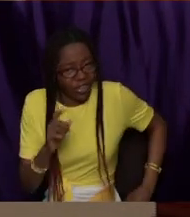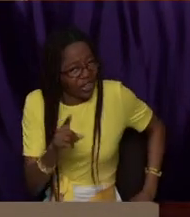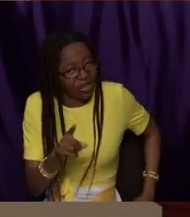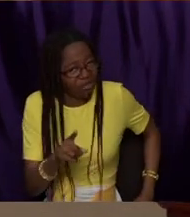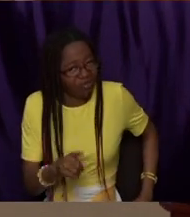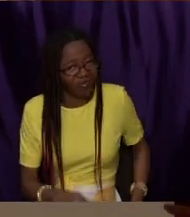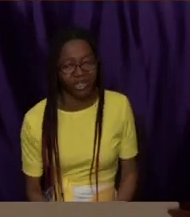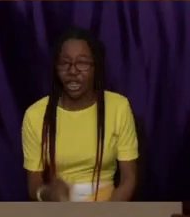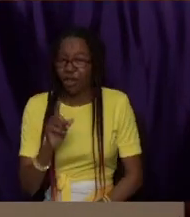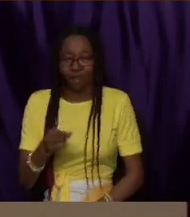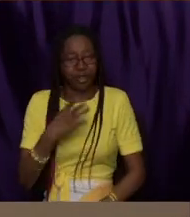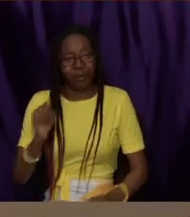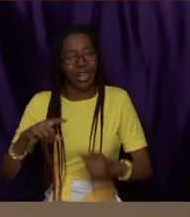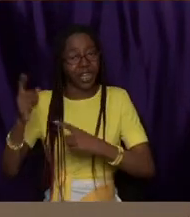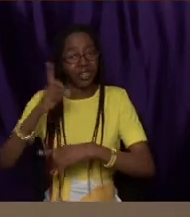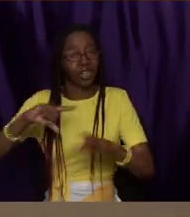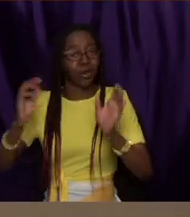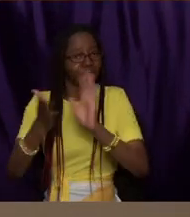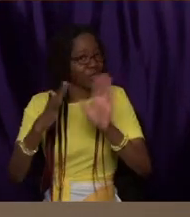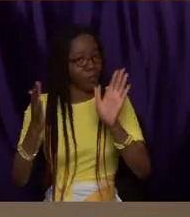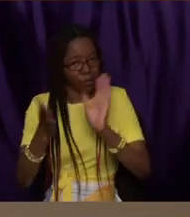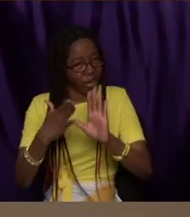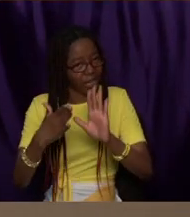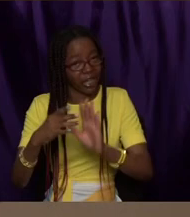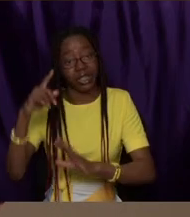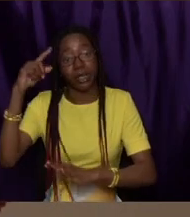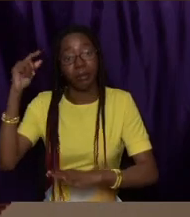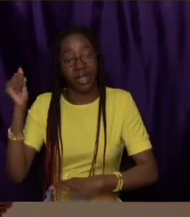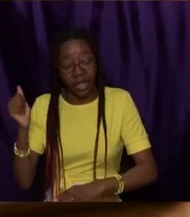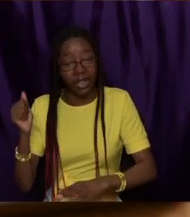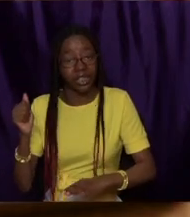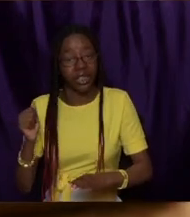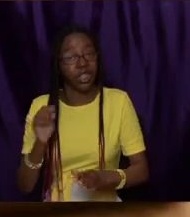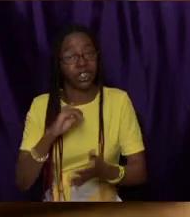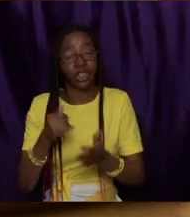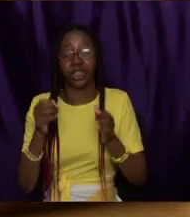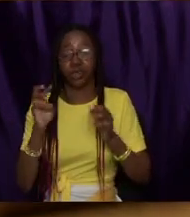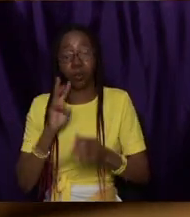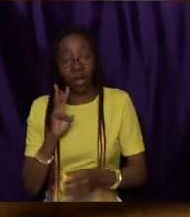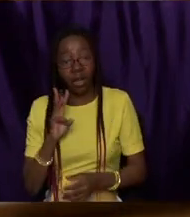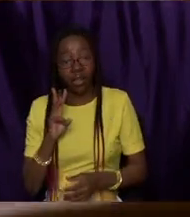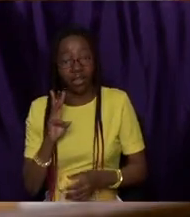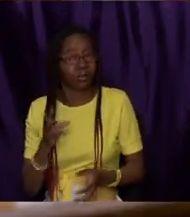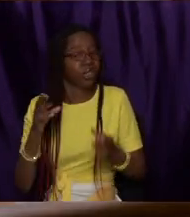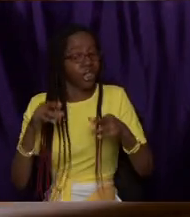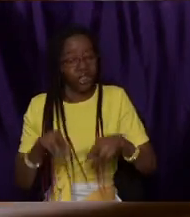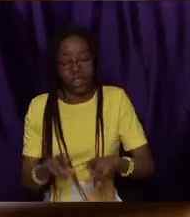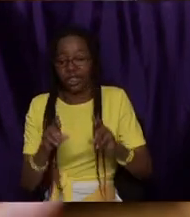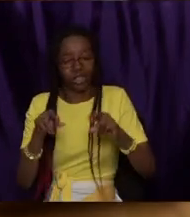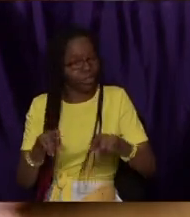you? You better give God some praise, because it's just a Jordan. It's